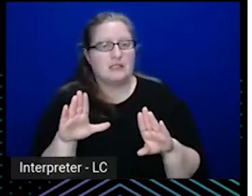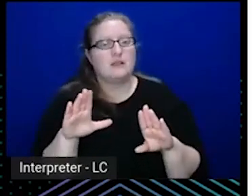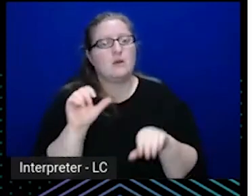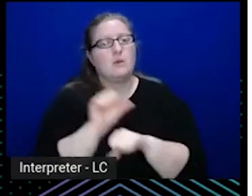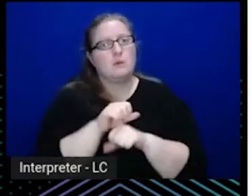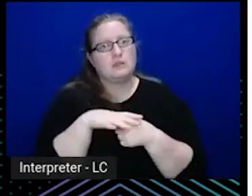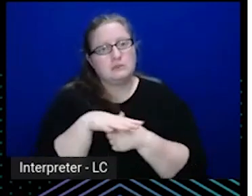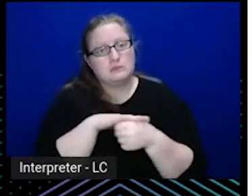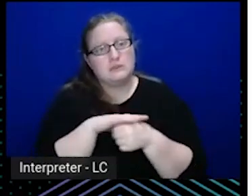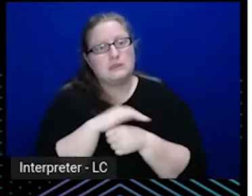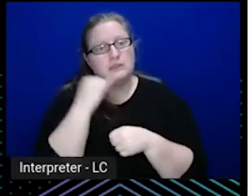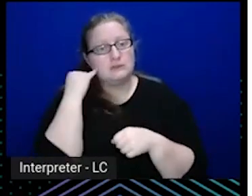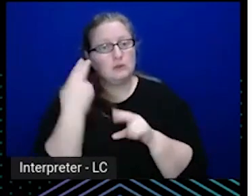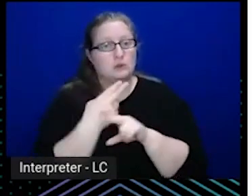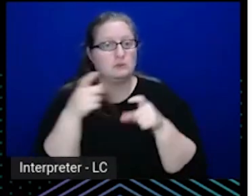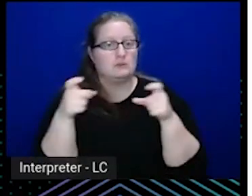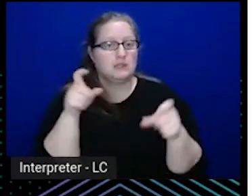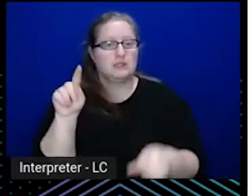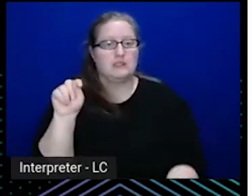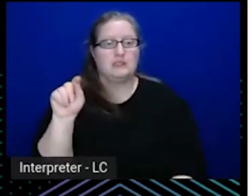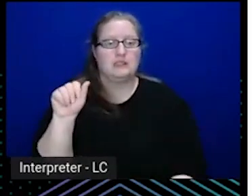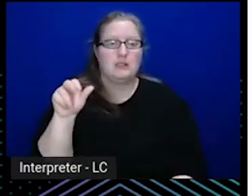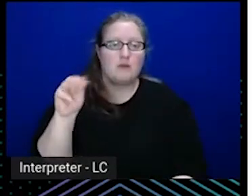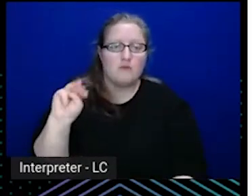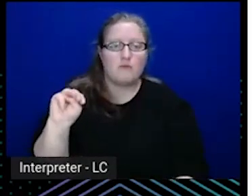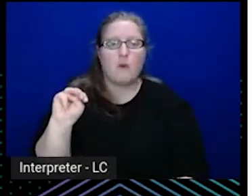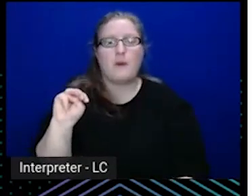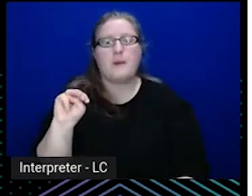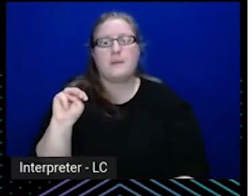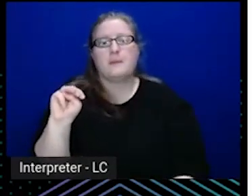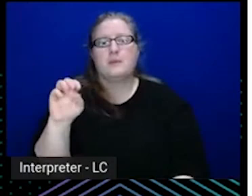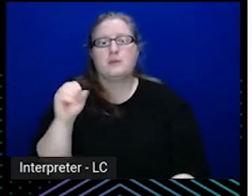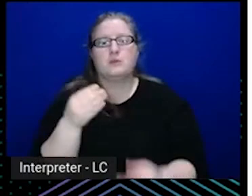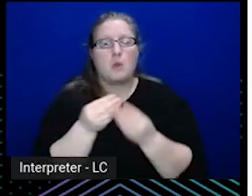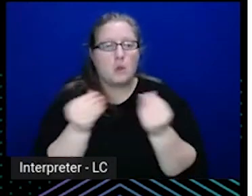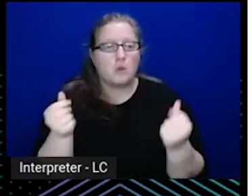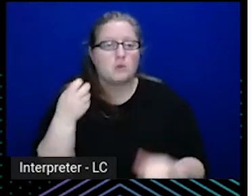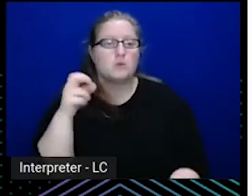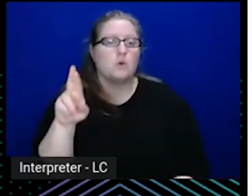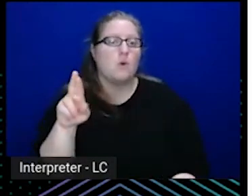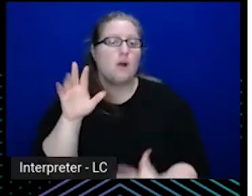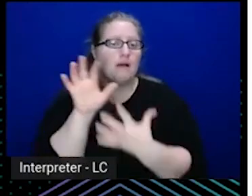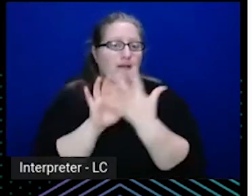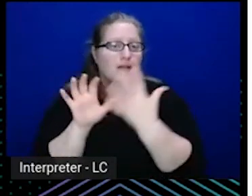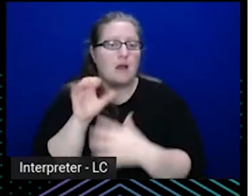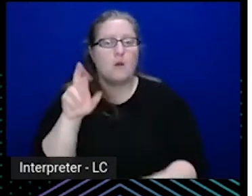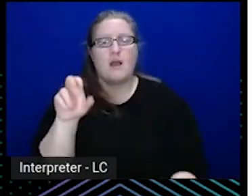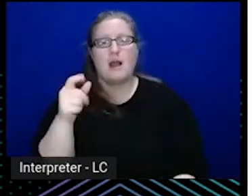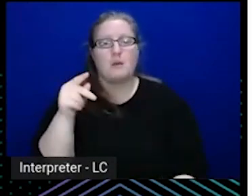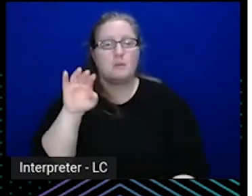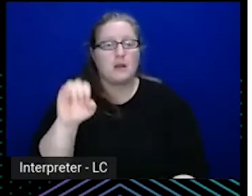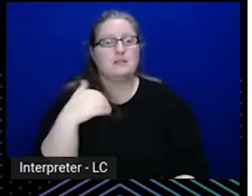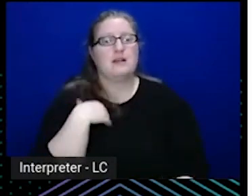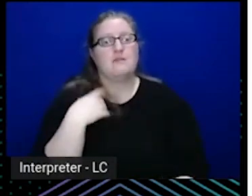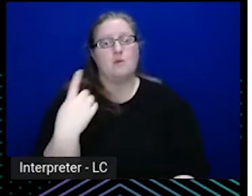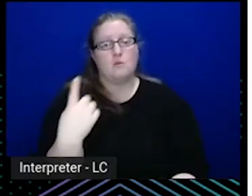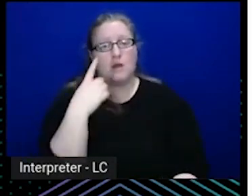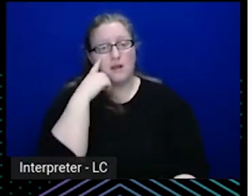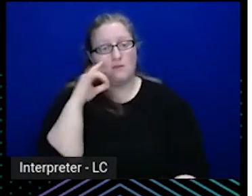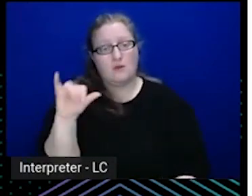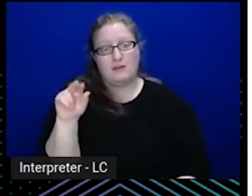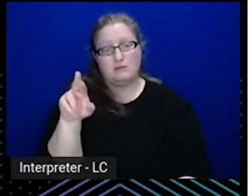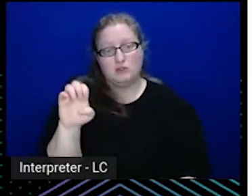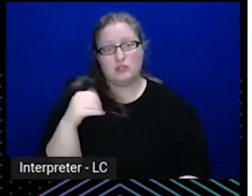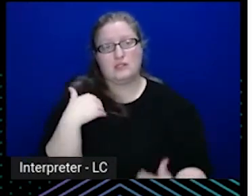managed Terraform solution like Terraform Enterprise or Terraform Cloud, there's one state file for the application team and one state file for the infrastructure team that comprises of